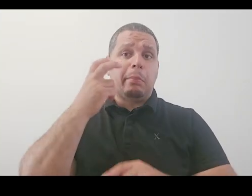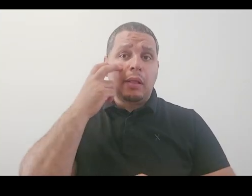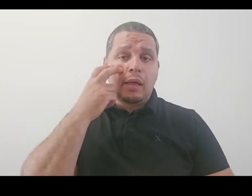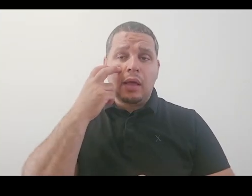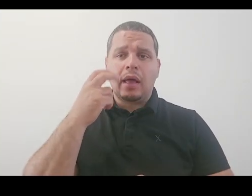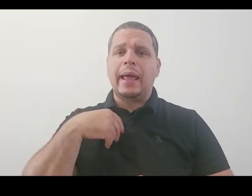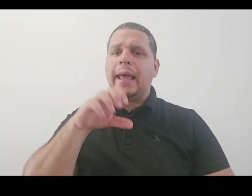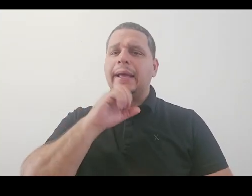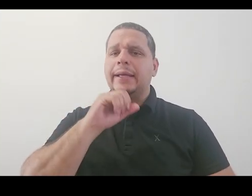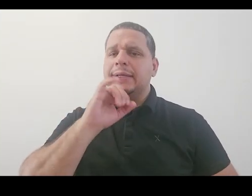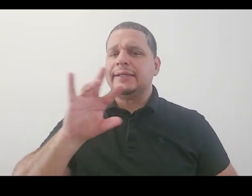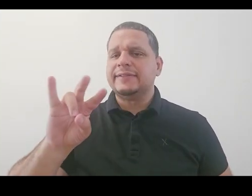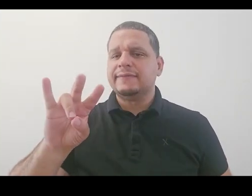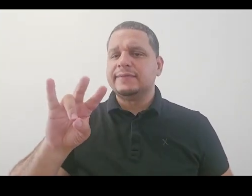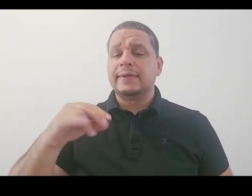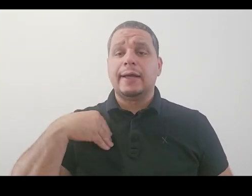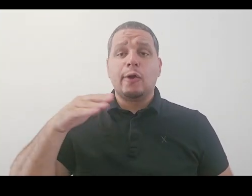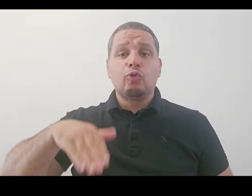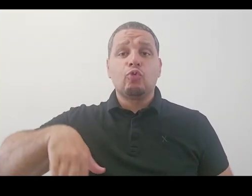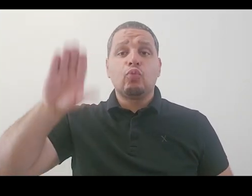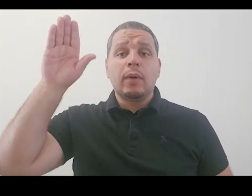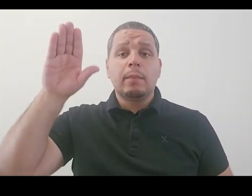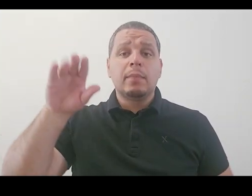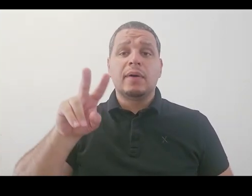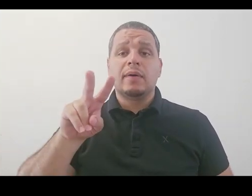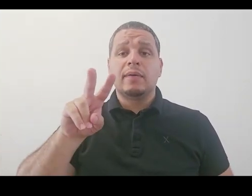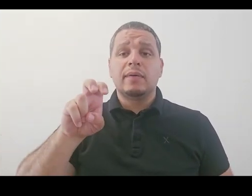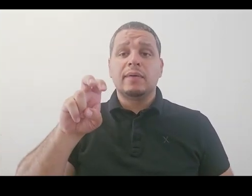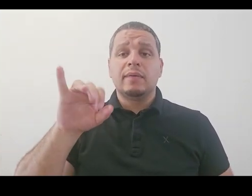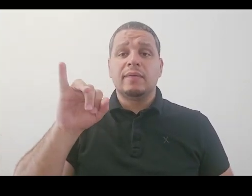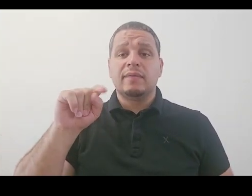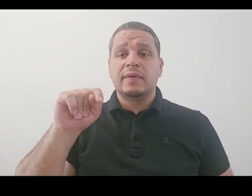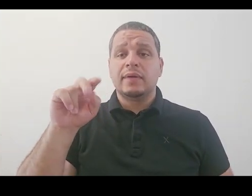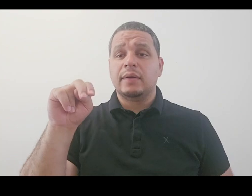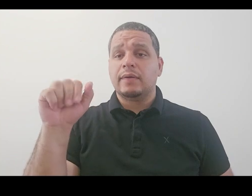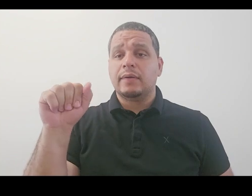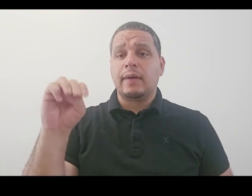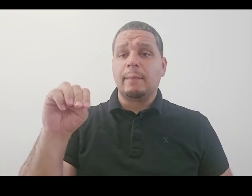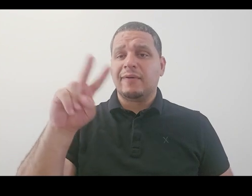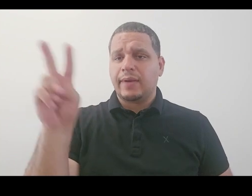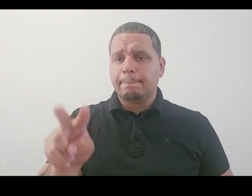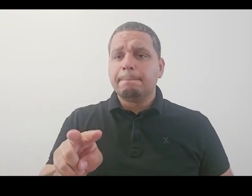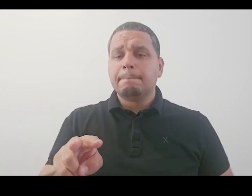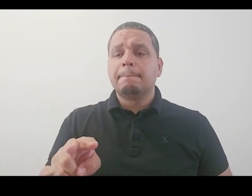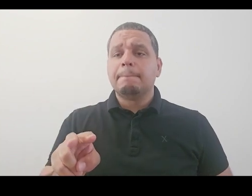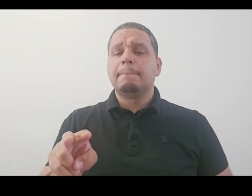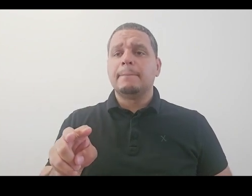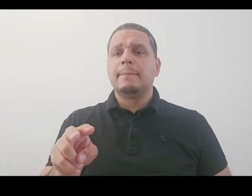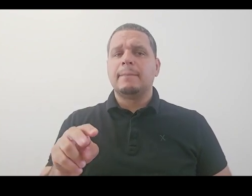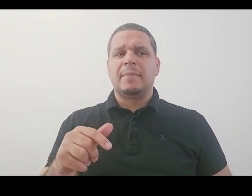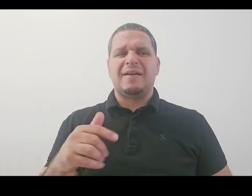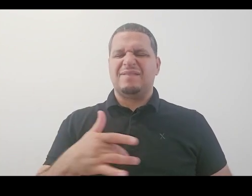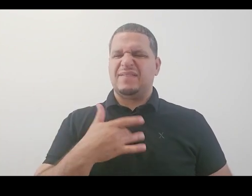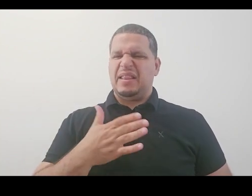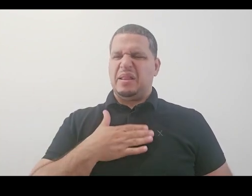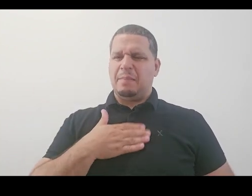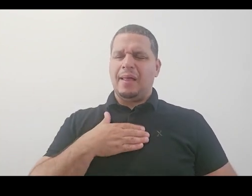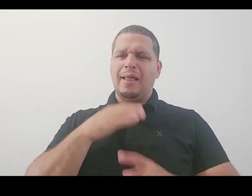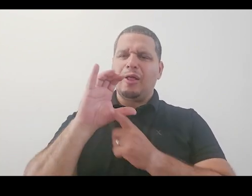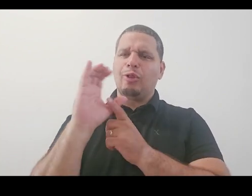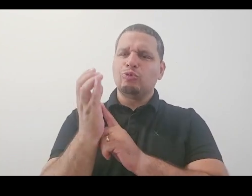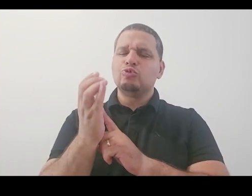when I was 7. I grew up in Vietnam, and I feel like in my